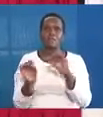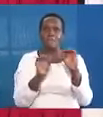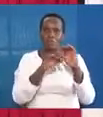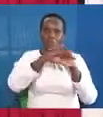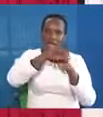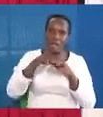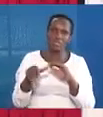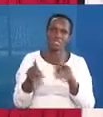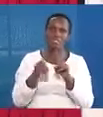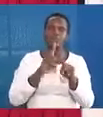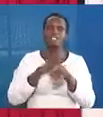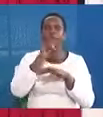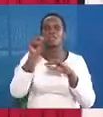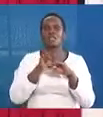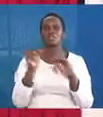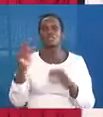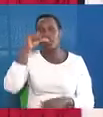as well as to the national government.